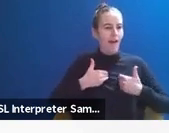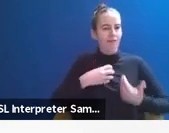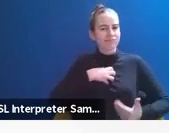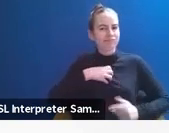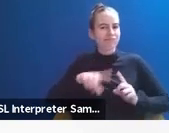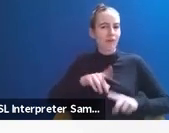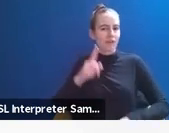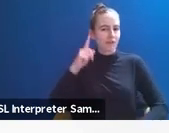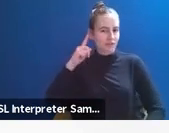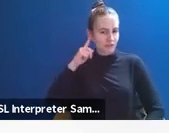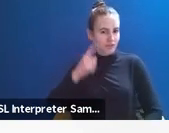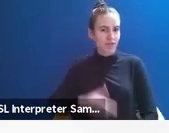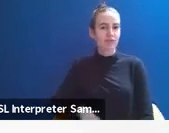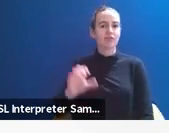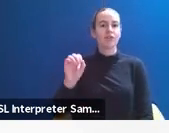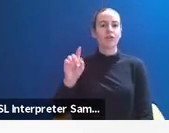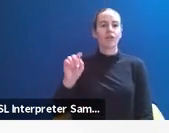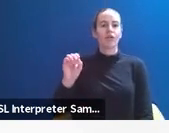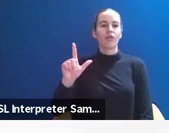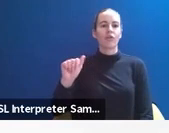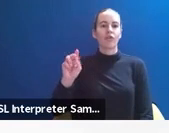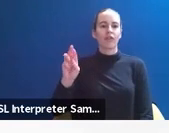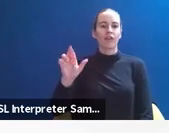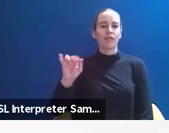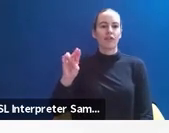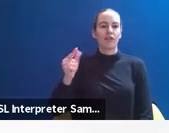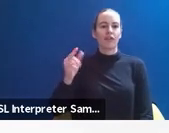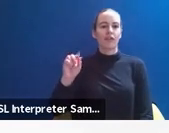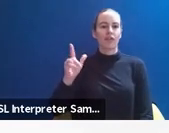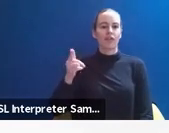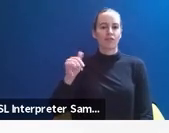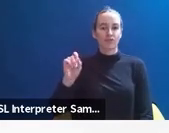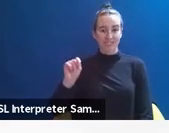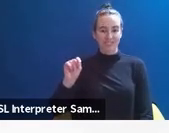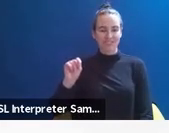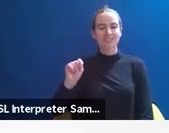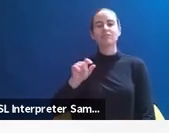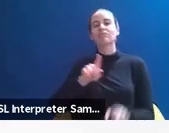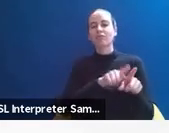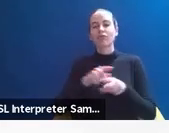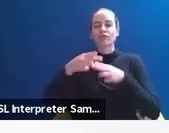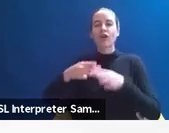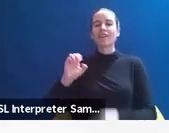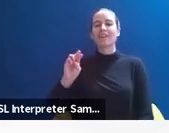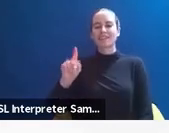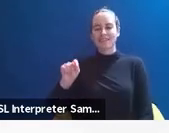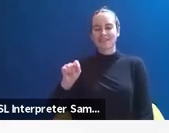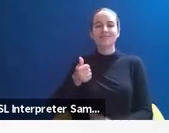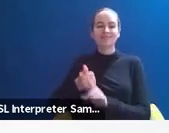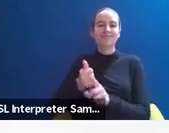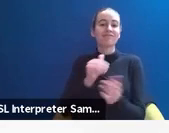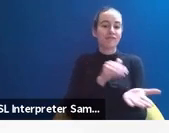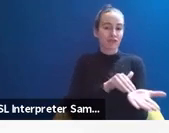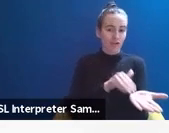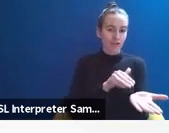So first off, otolaryngologists. Otolaryngologists, or ENTs, are physicians that see patients